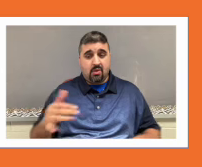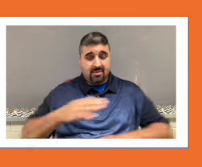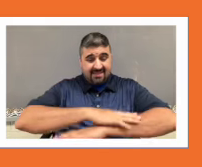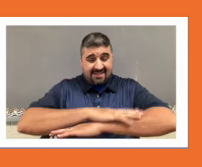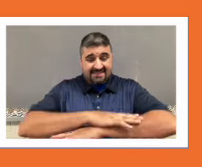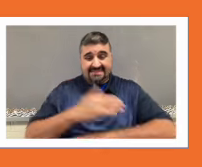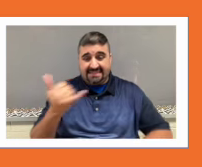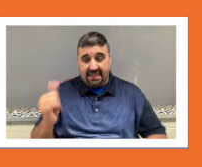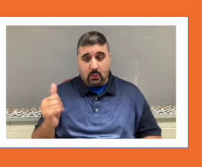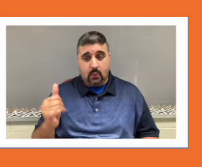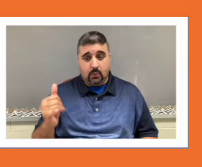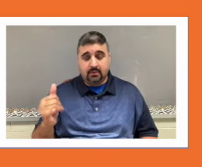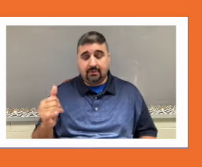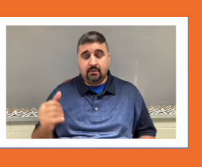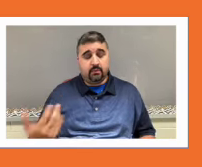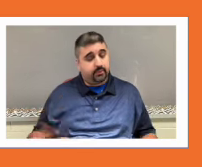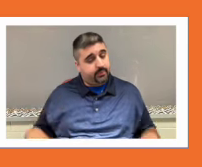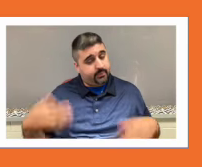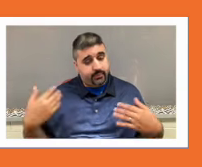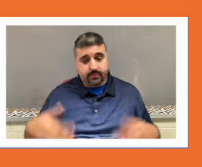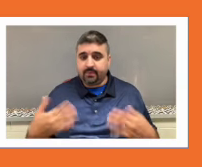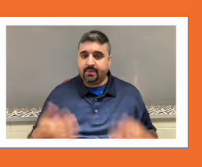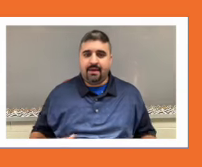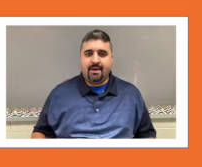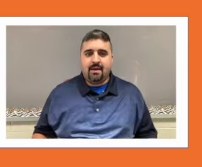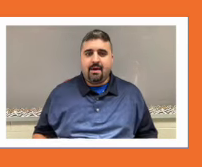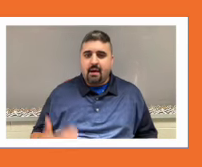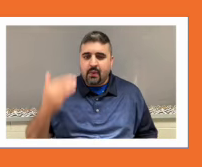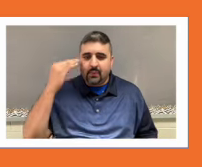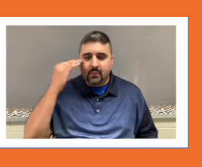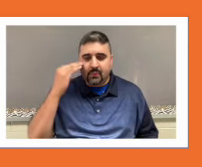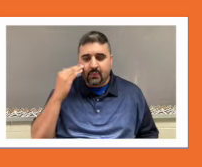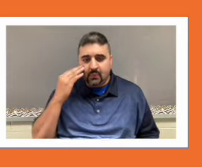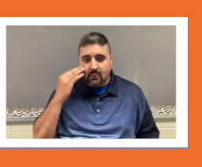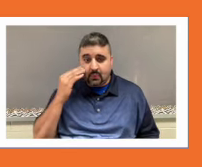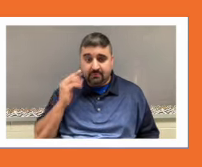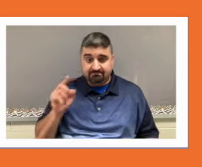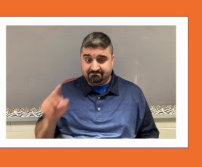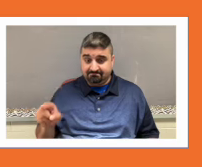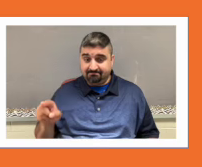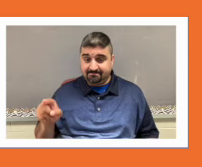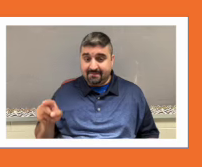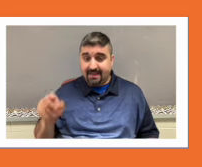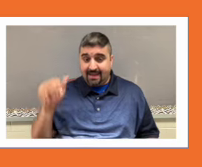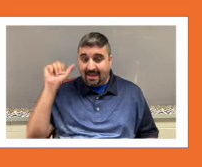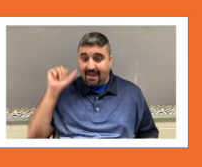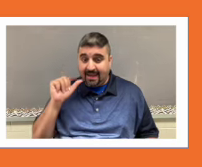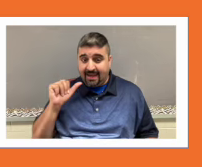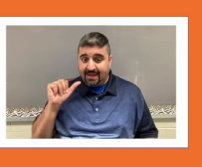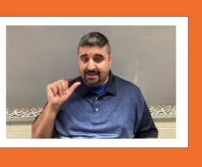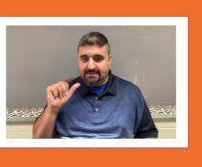I, Nate the Great, was sure of one thing. Annie liked yellow.